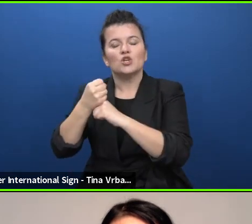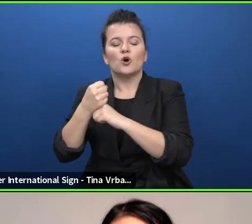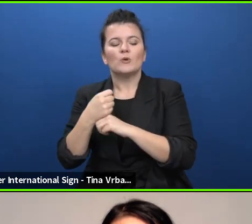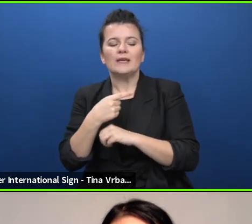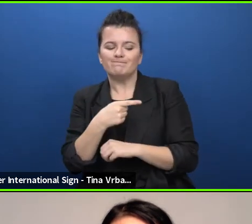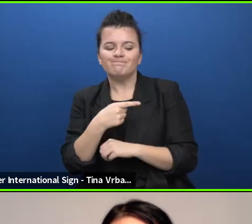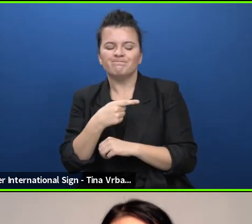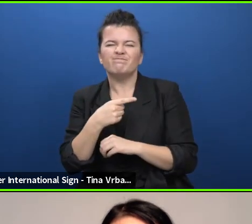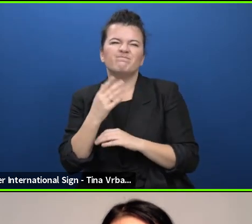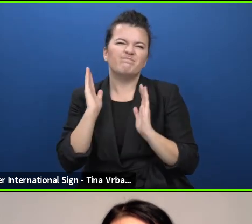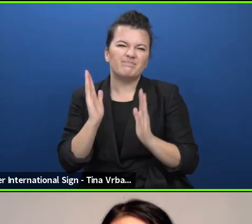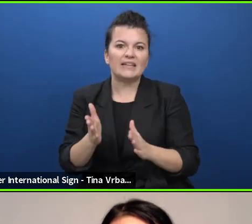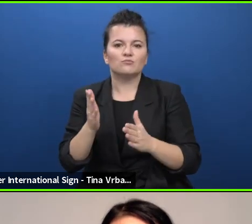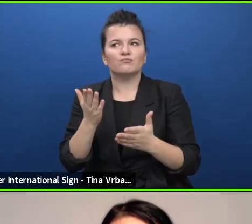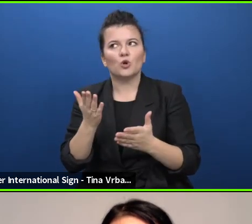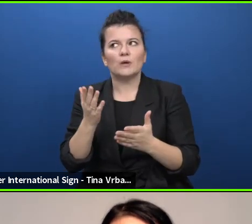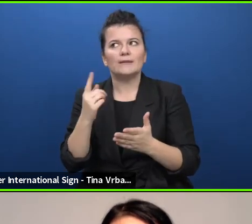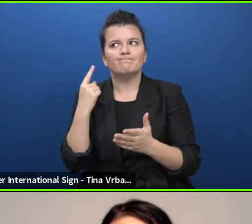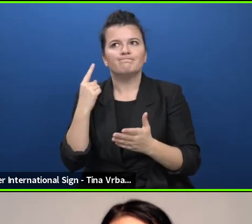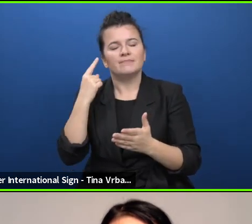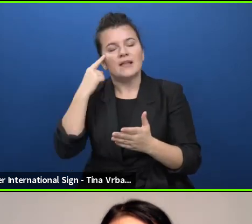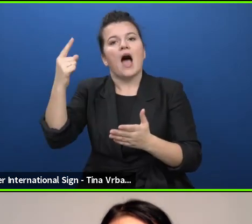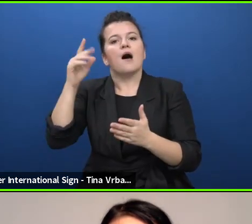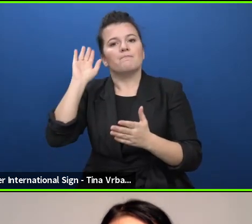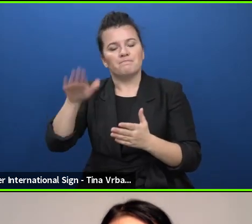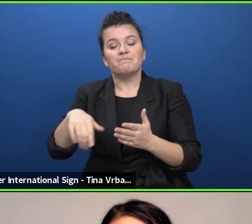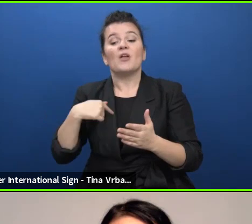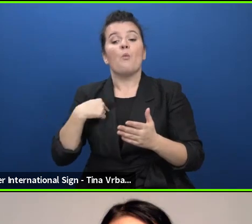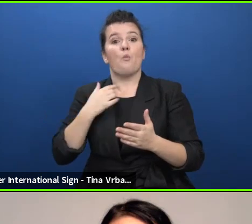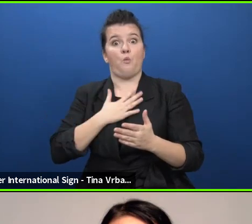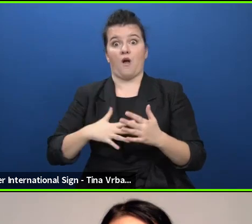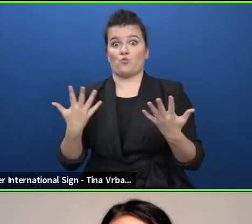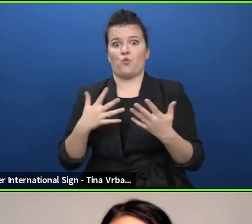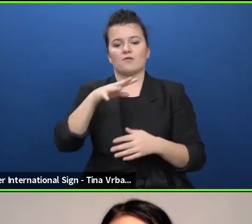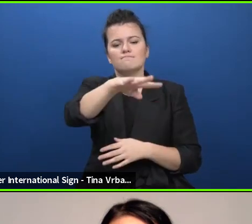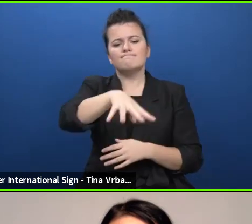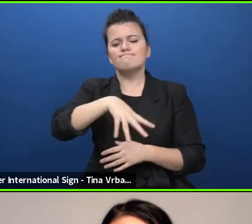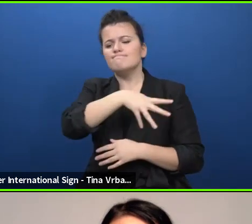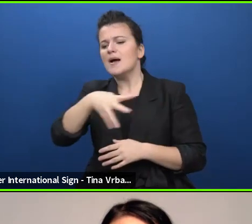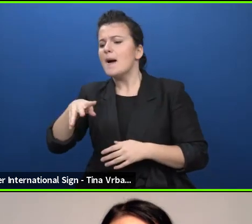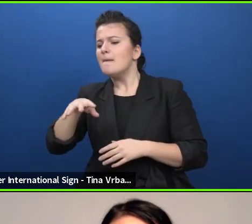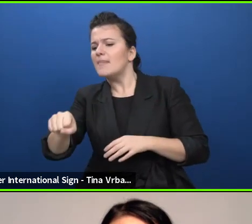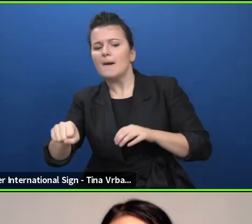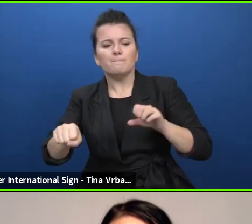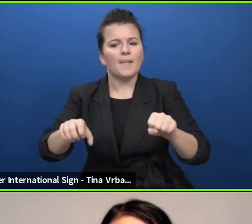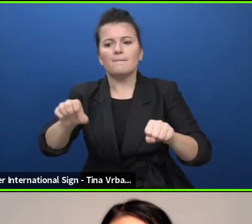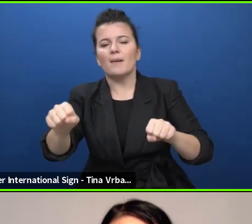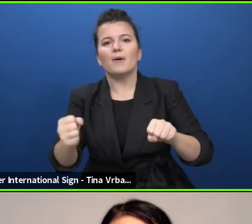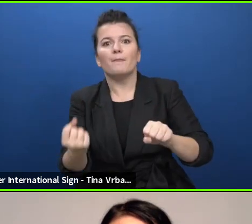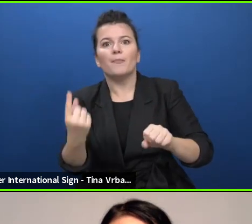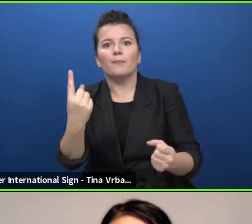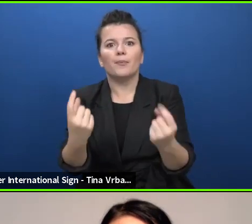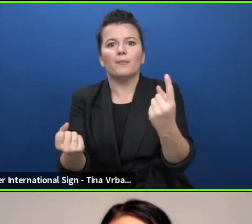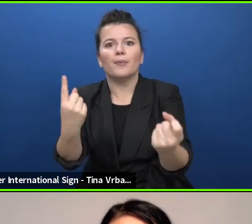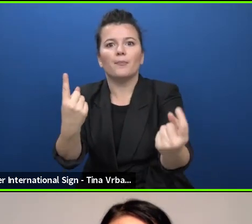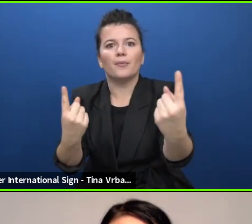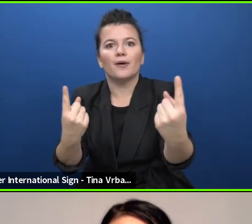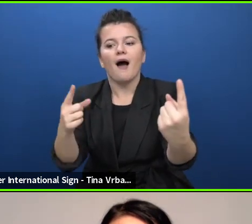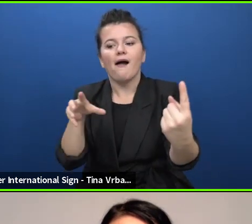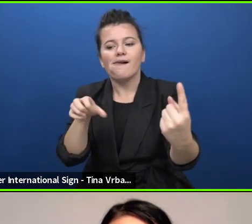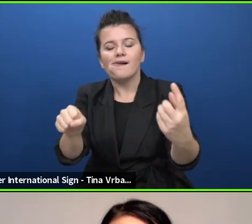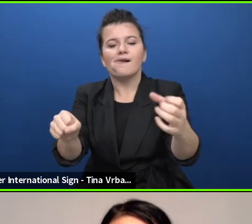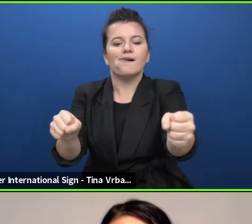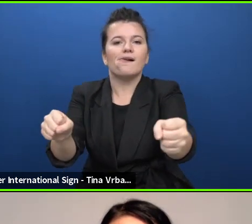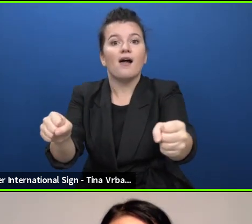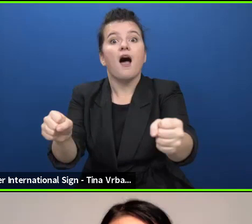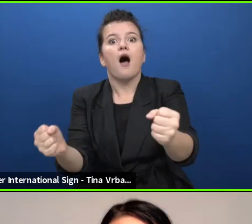to launch a mapping with the broadest questions that we thought would be relevant to